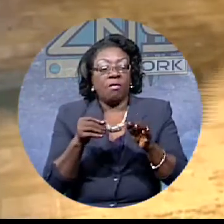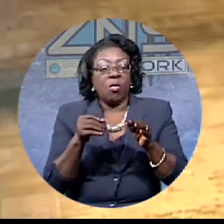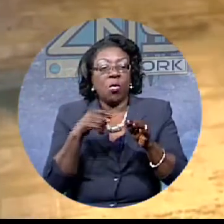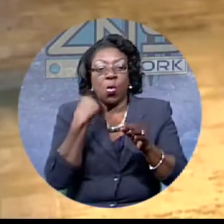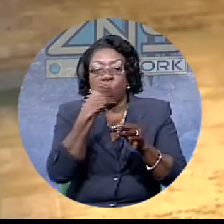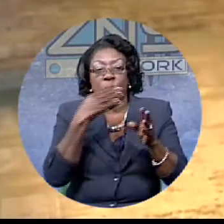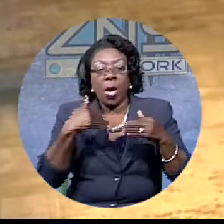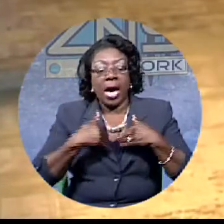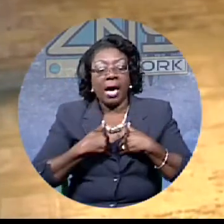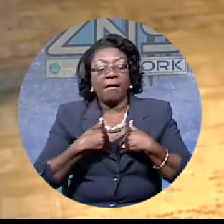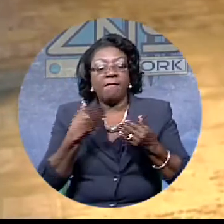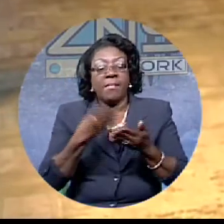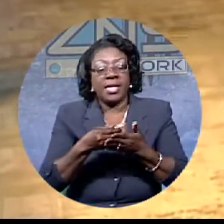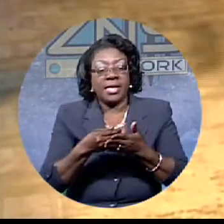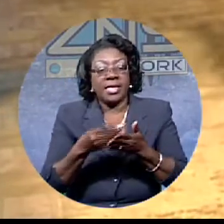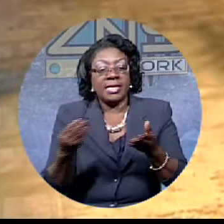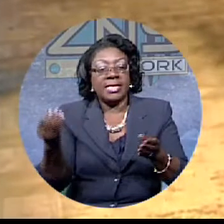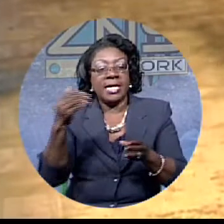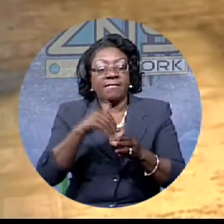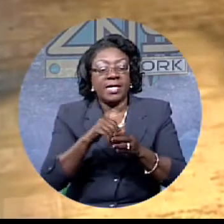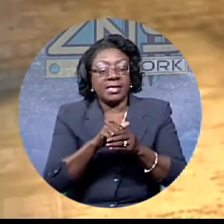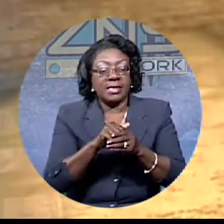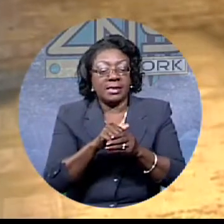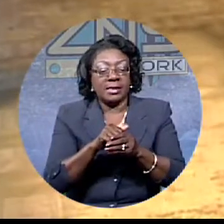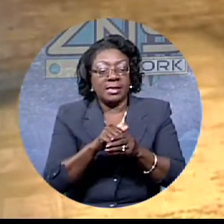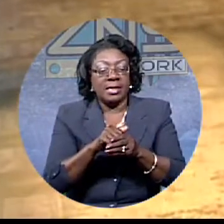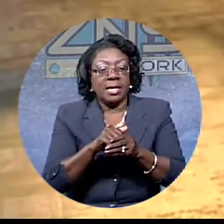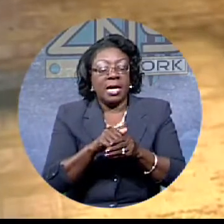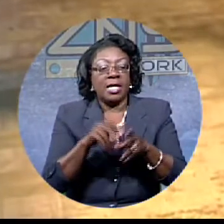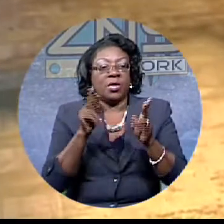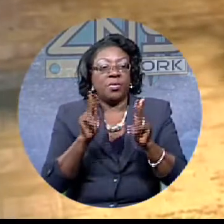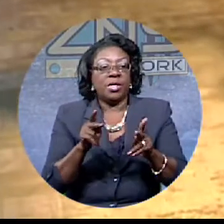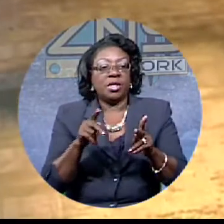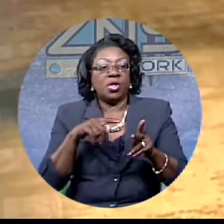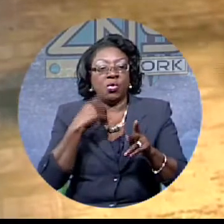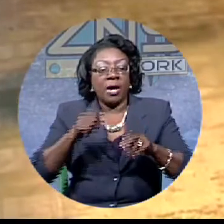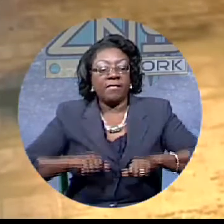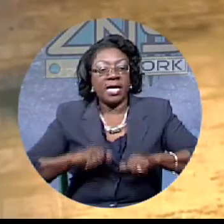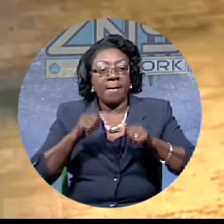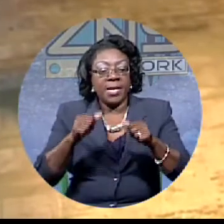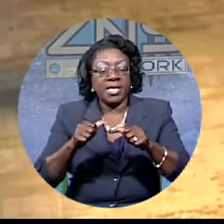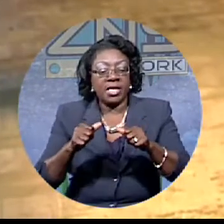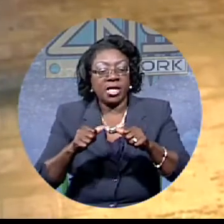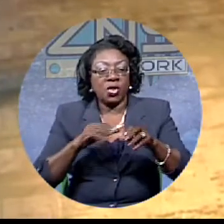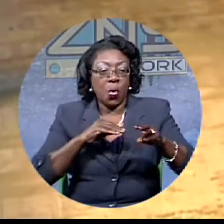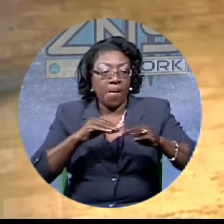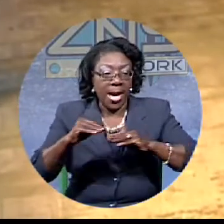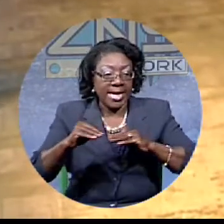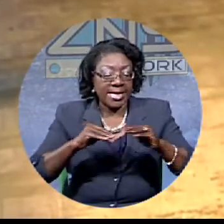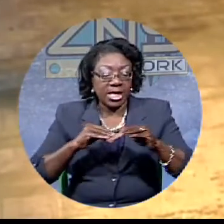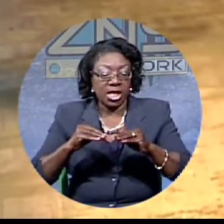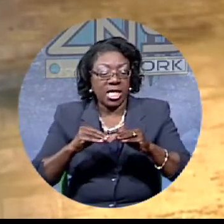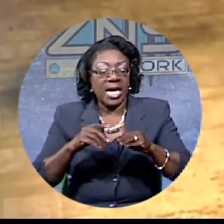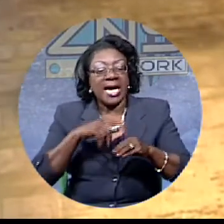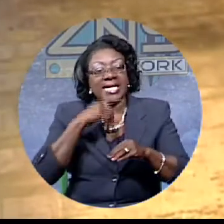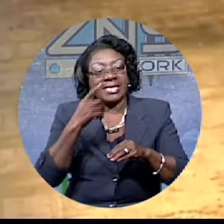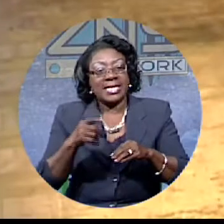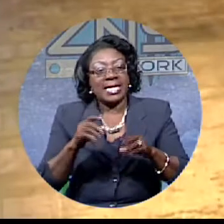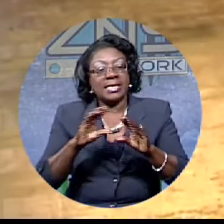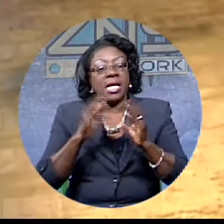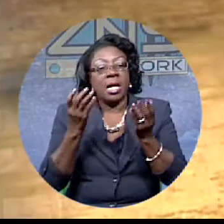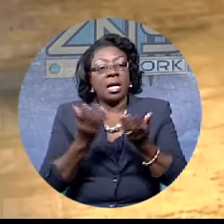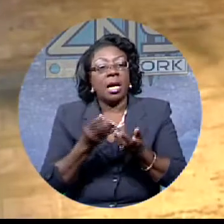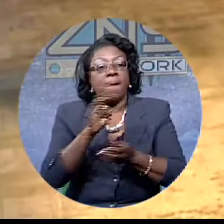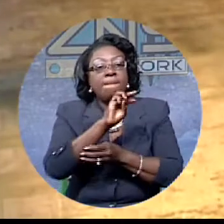the investors, and to persons of undoubted ability to manage, Club Med, and said Club Med has